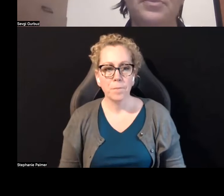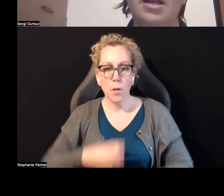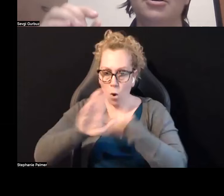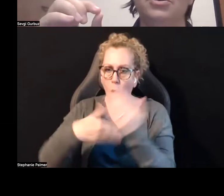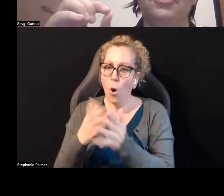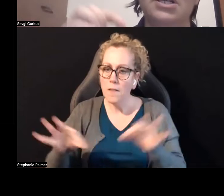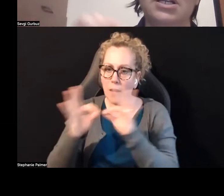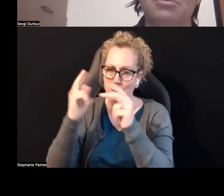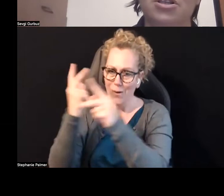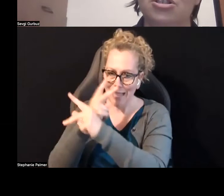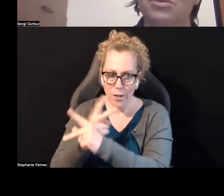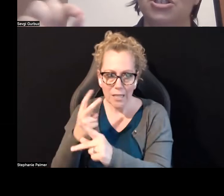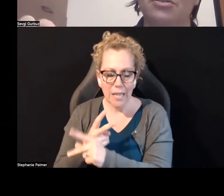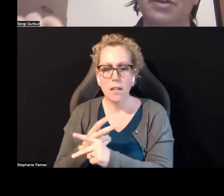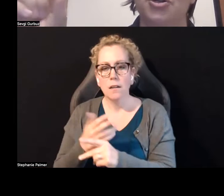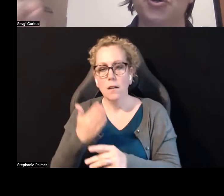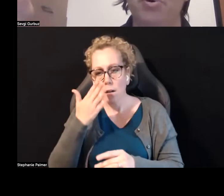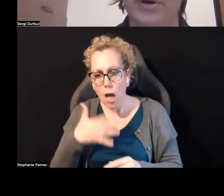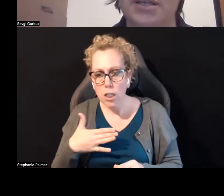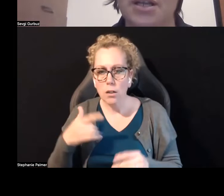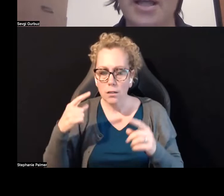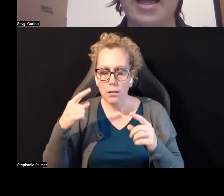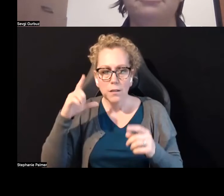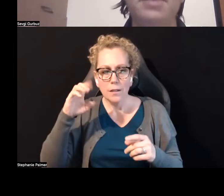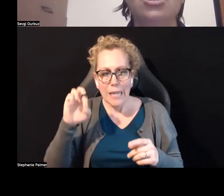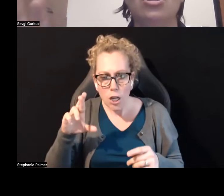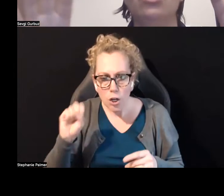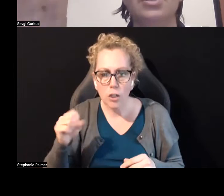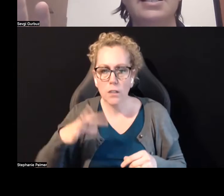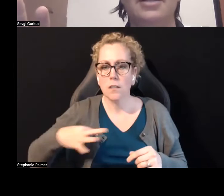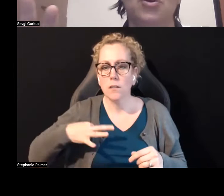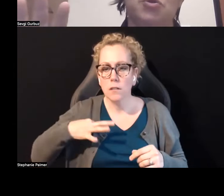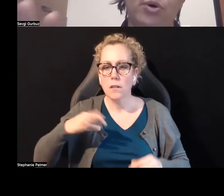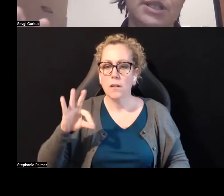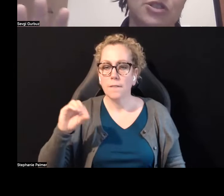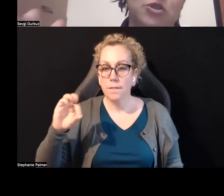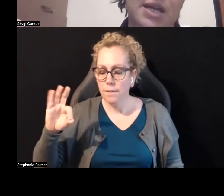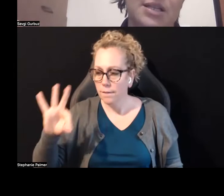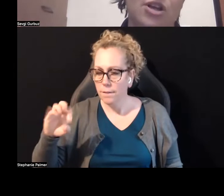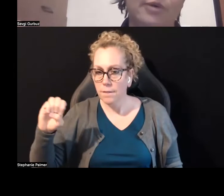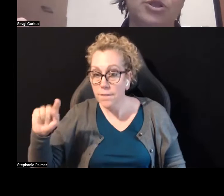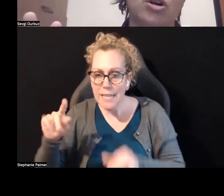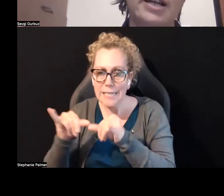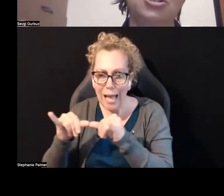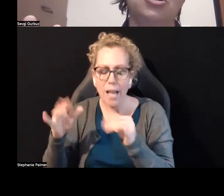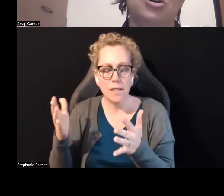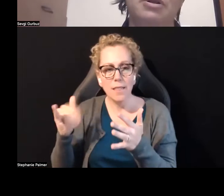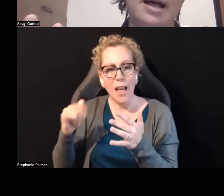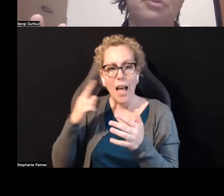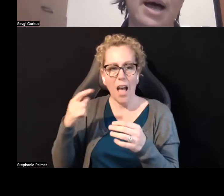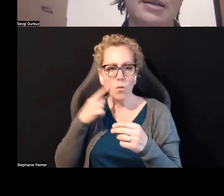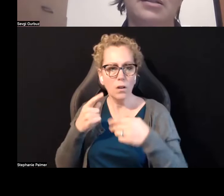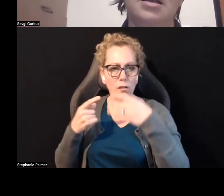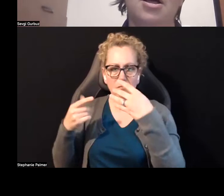values, and it would, for each image, it would generate a new point. And based on looking at those points in space, I would try to